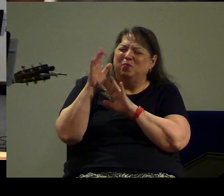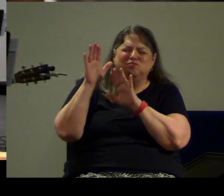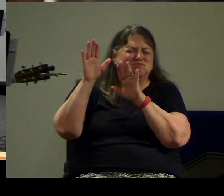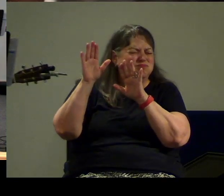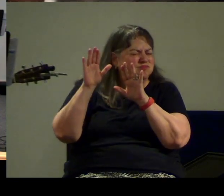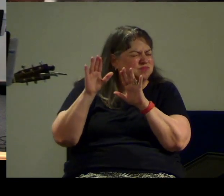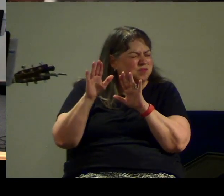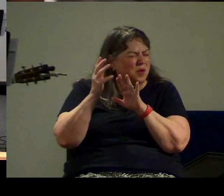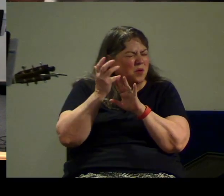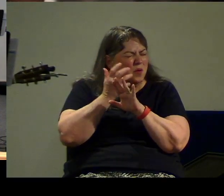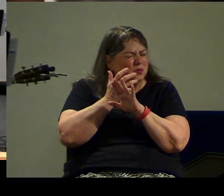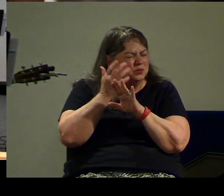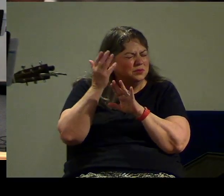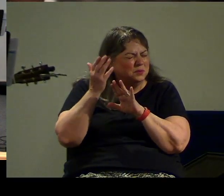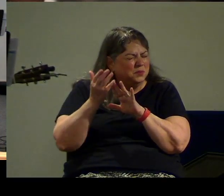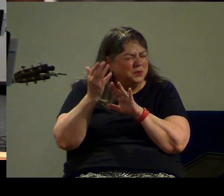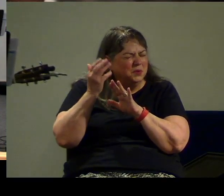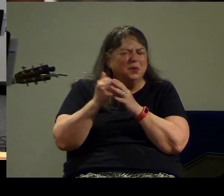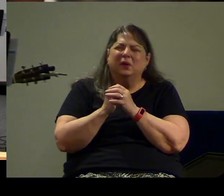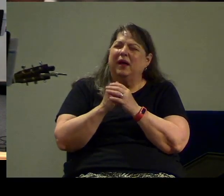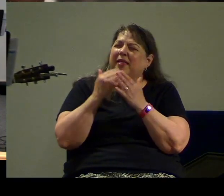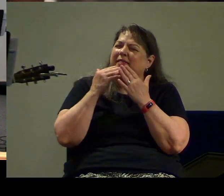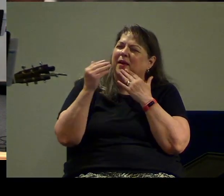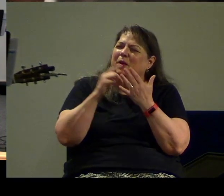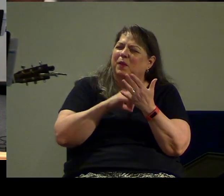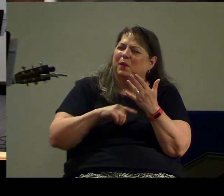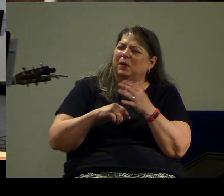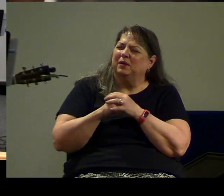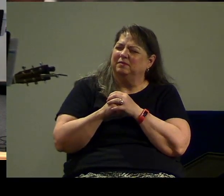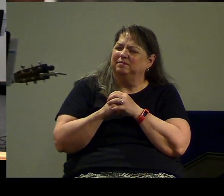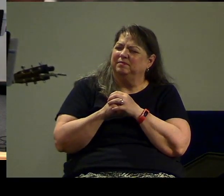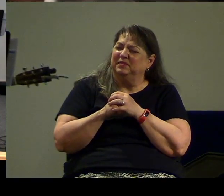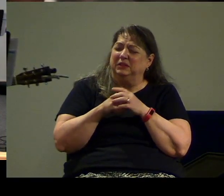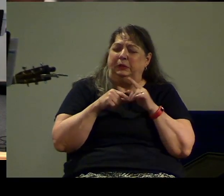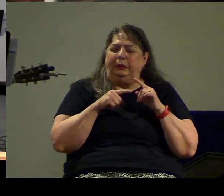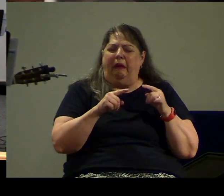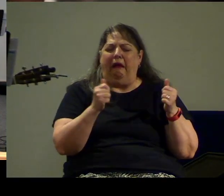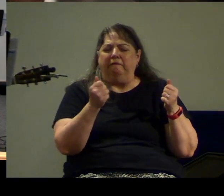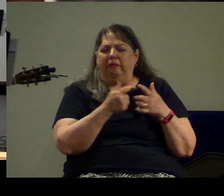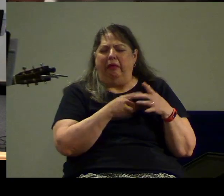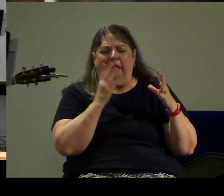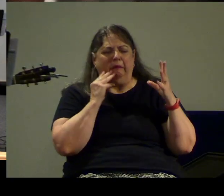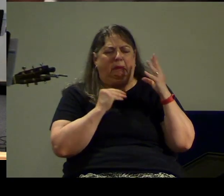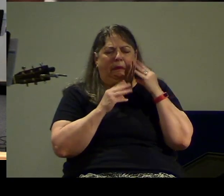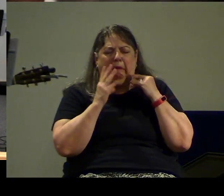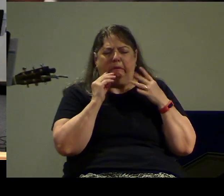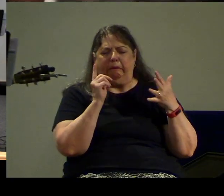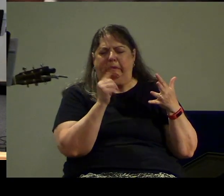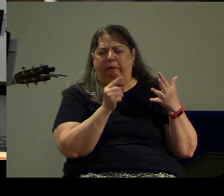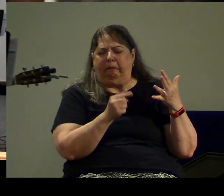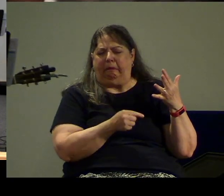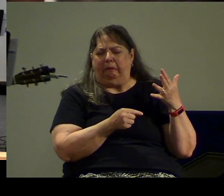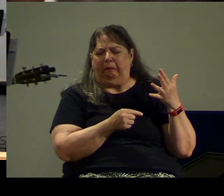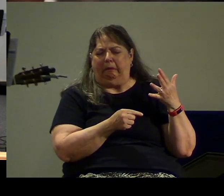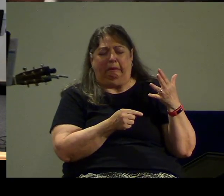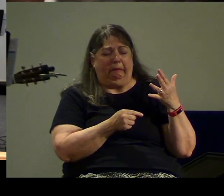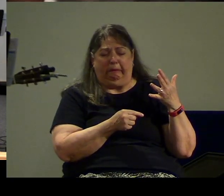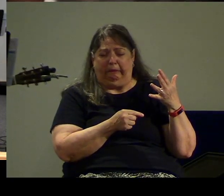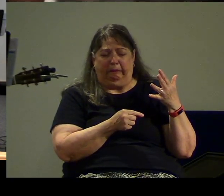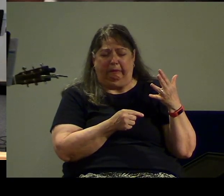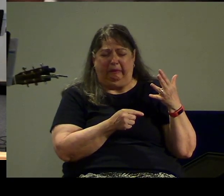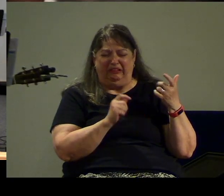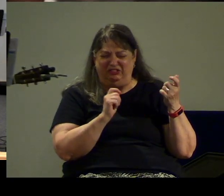Father. And we thank you, Lord, that in the midst of everything we go through, that doesn't change that